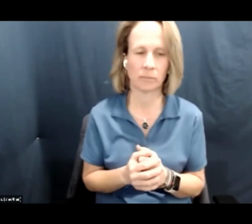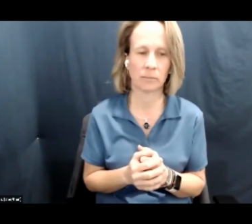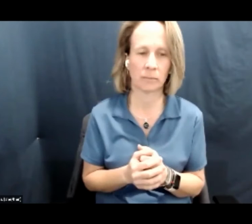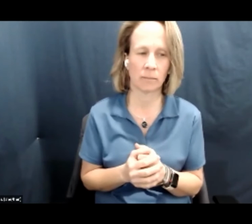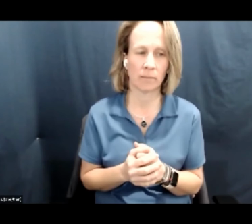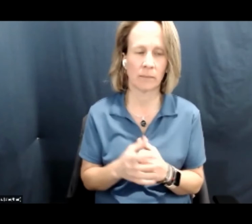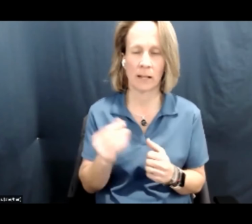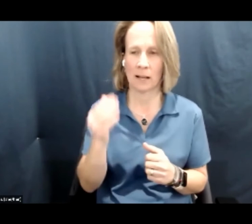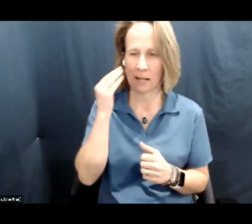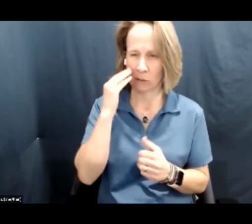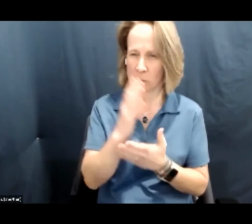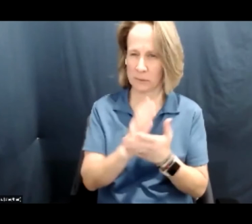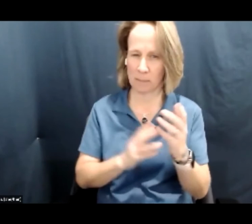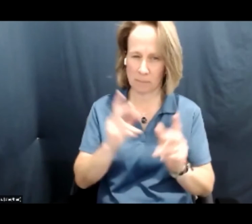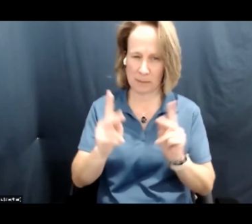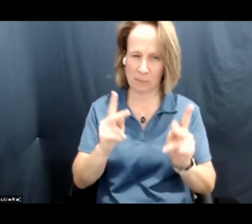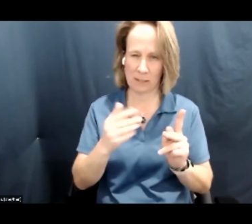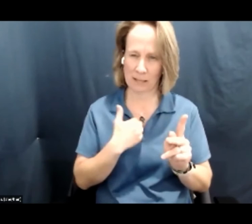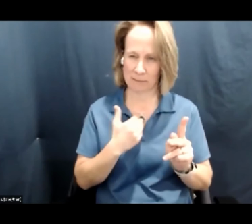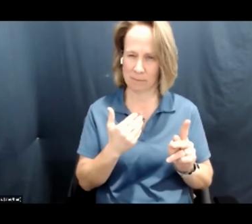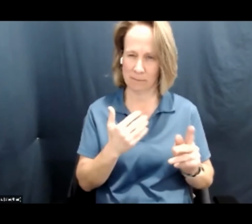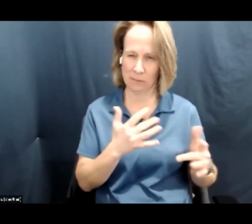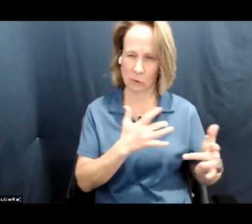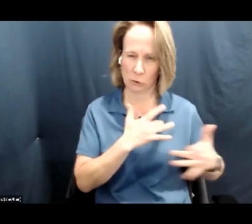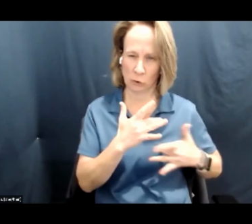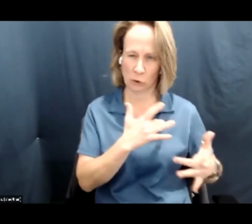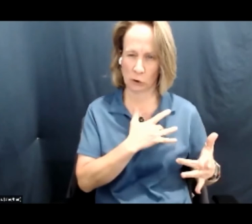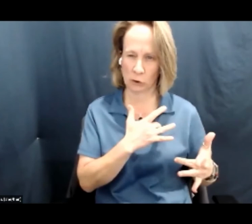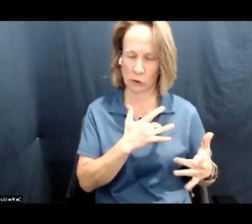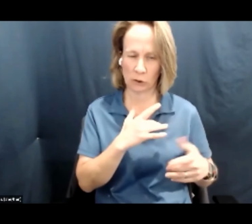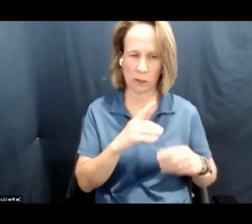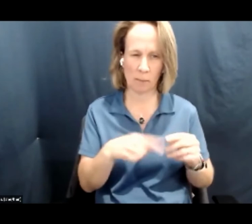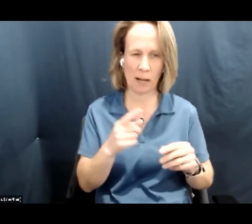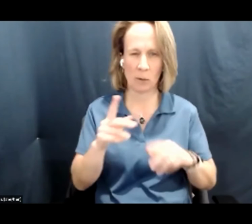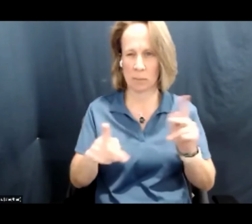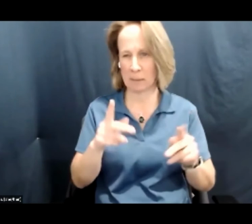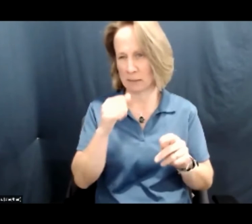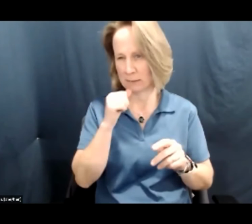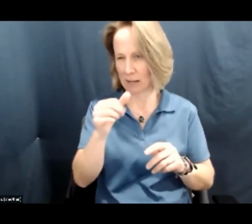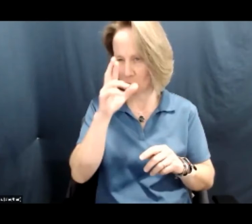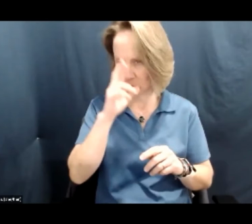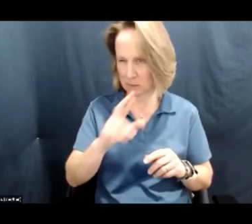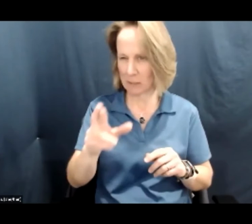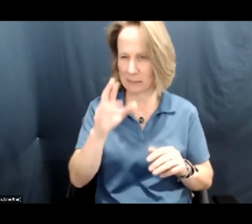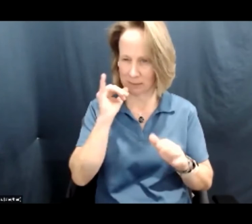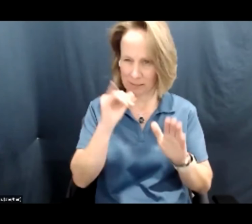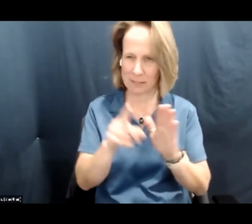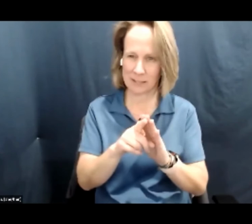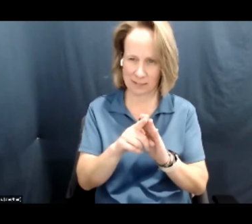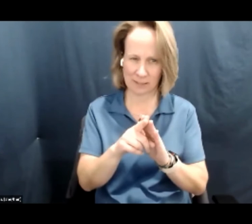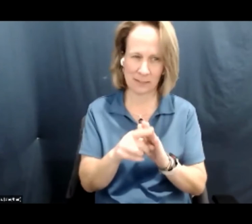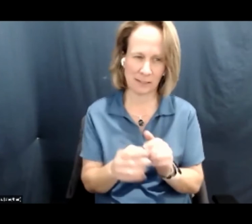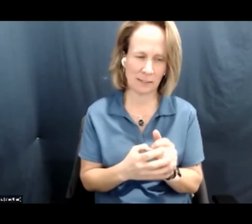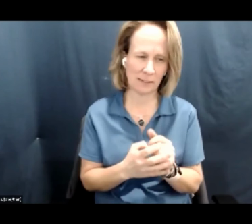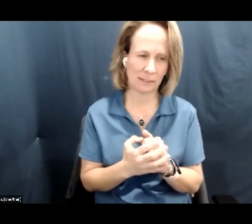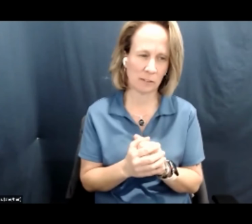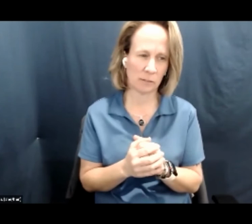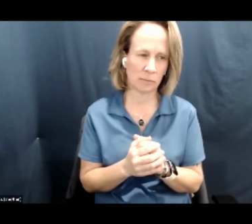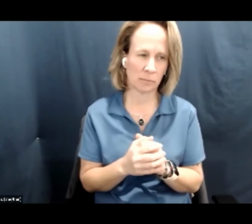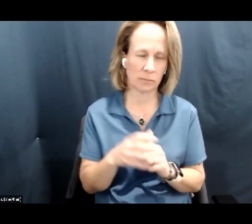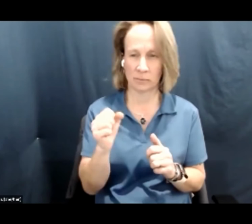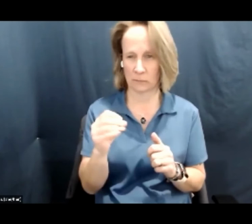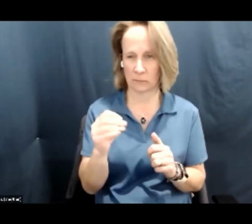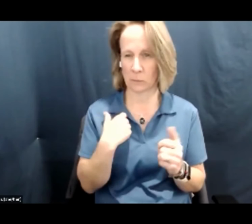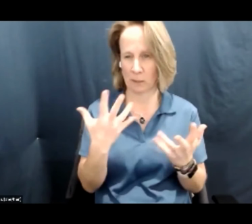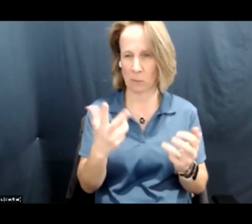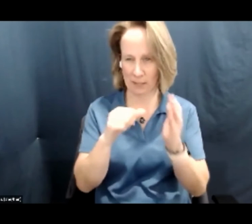folks had some concerns about people not respecting identities in today's training. So yeah, I want to emphasize that let's